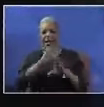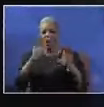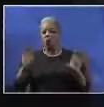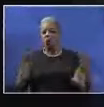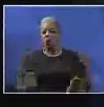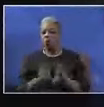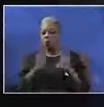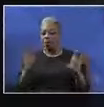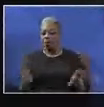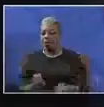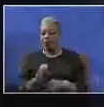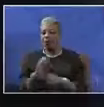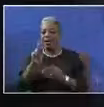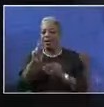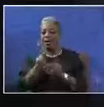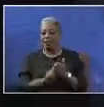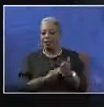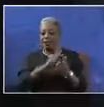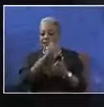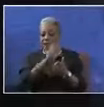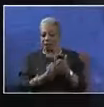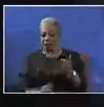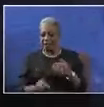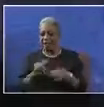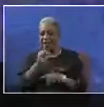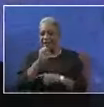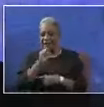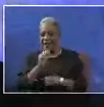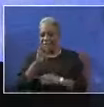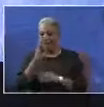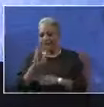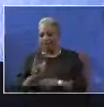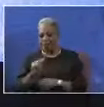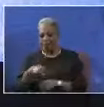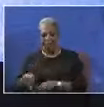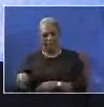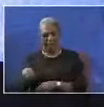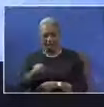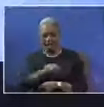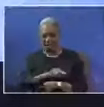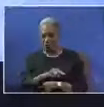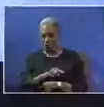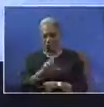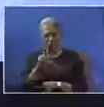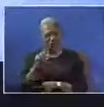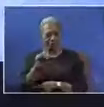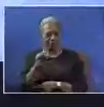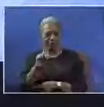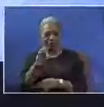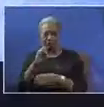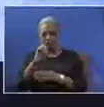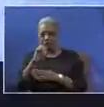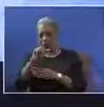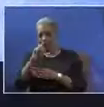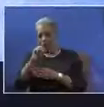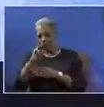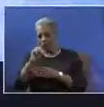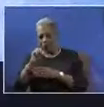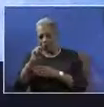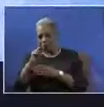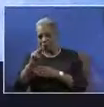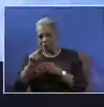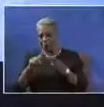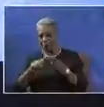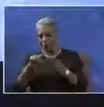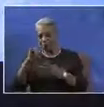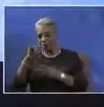by you. David, you don't have to pay for it. Solomon, you don't have to pay for it. Isaac, you don't have to